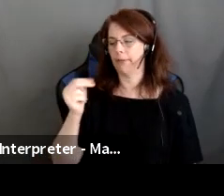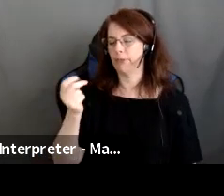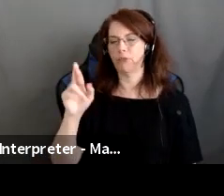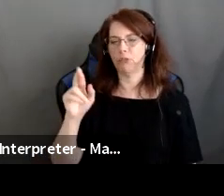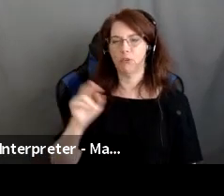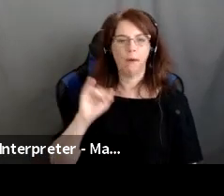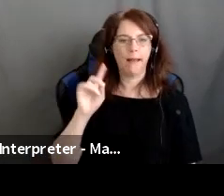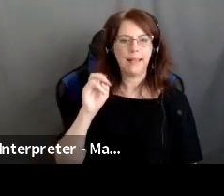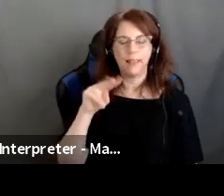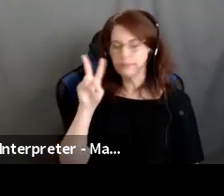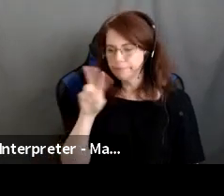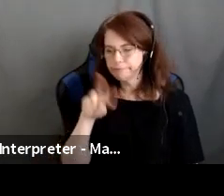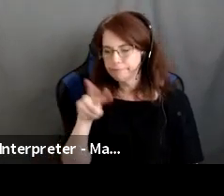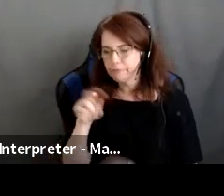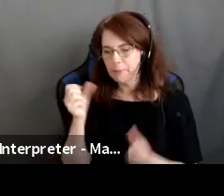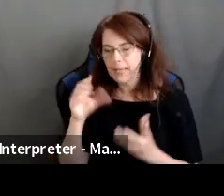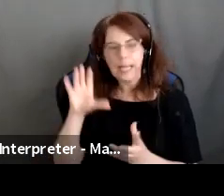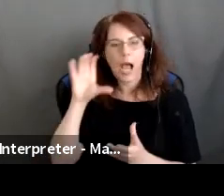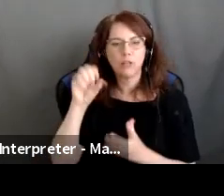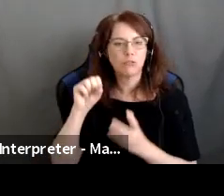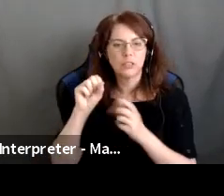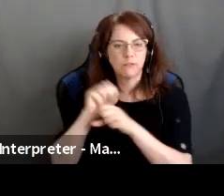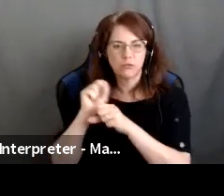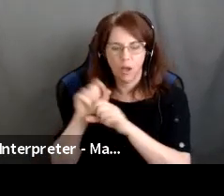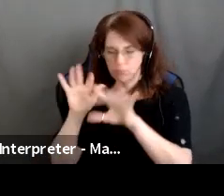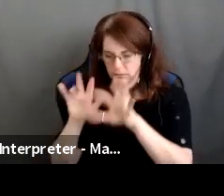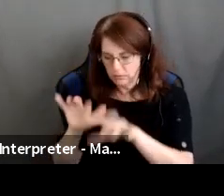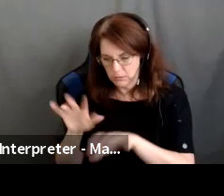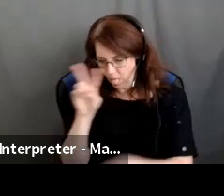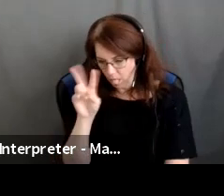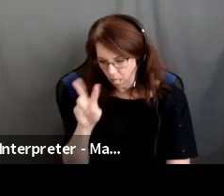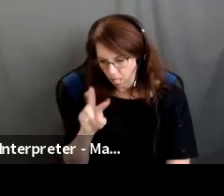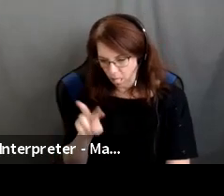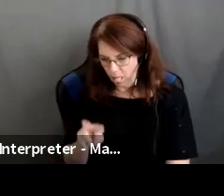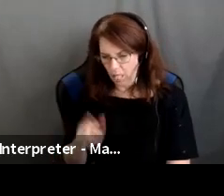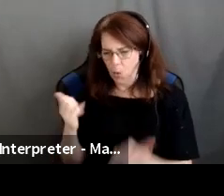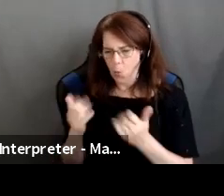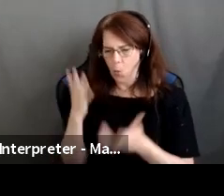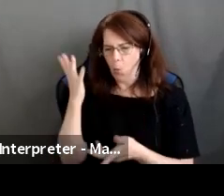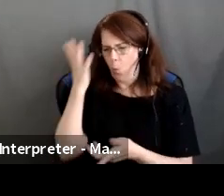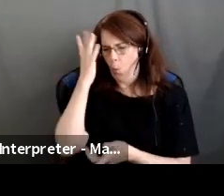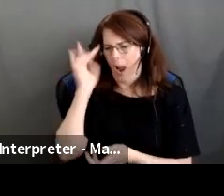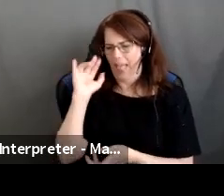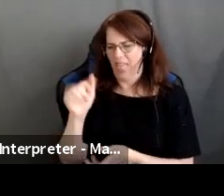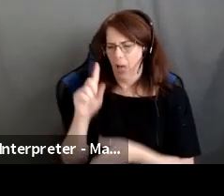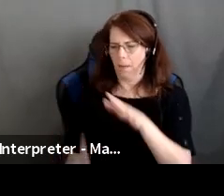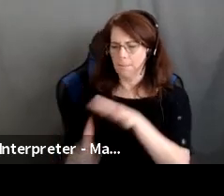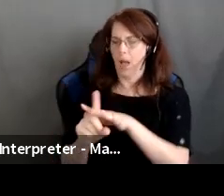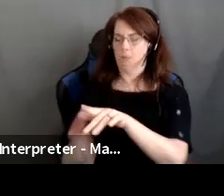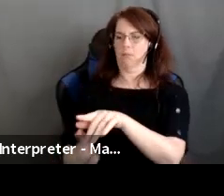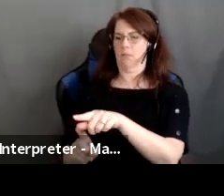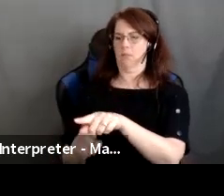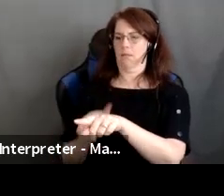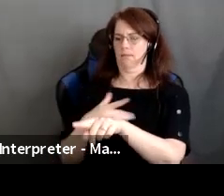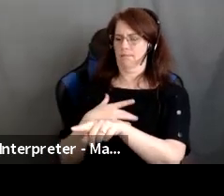and browse through hundreds of jobs that we can apply to at once. But what specifically about this position caught